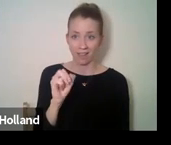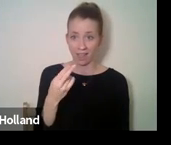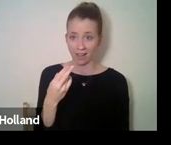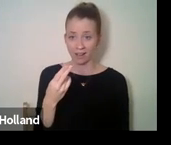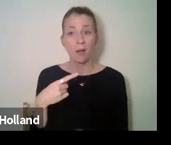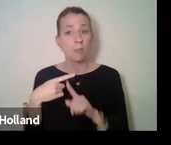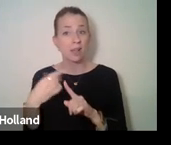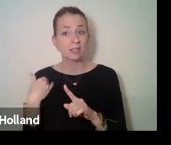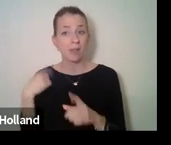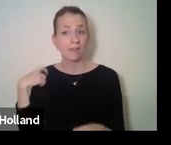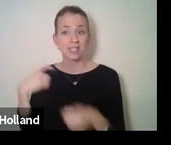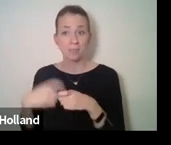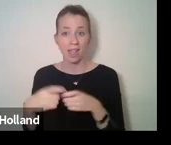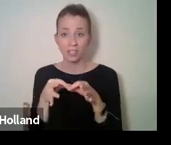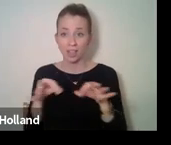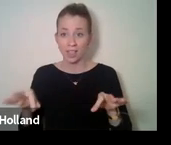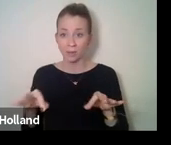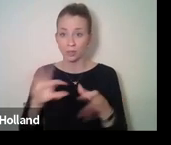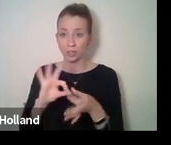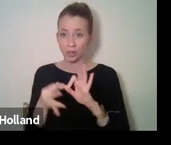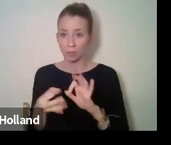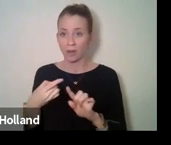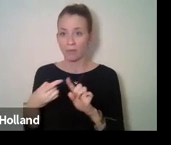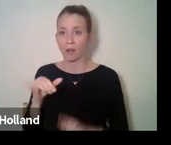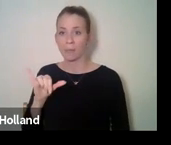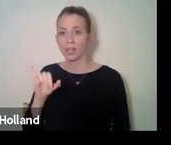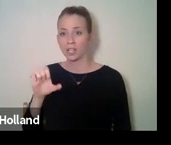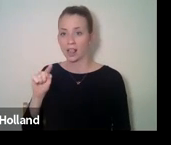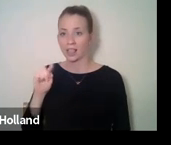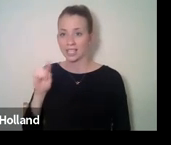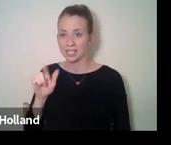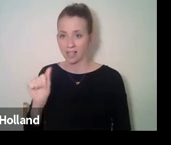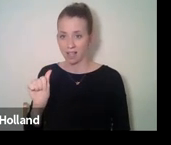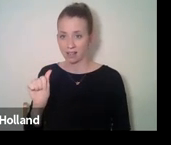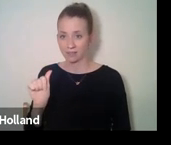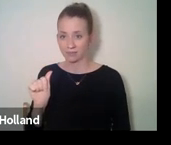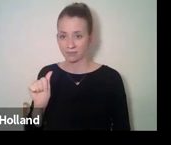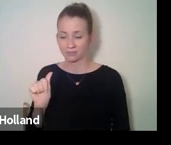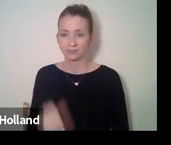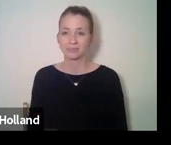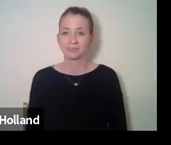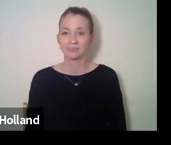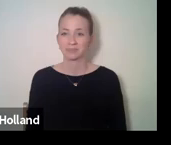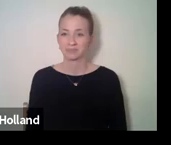language interpretation by Julitza. Thank you, Julitza. Muchas gracias.